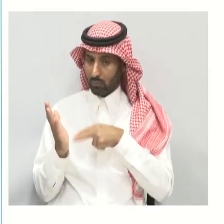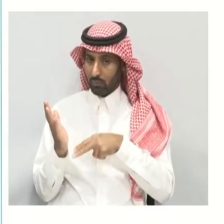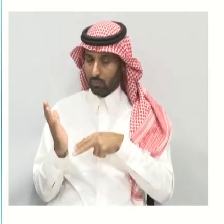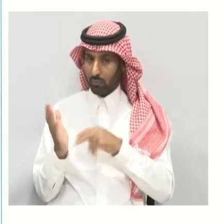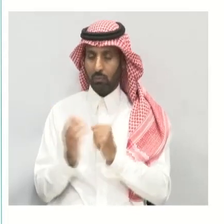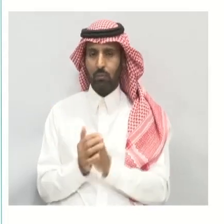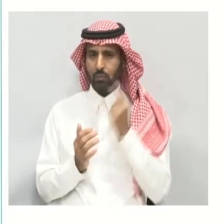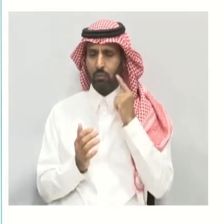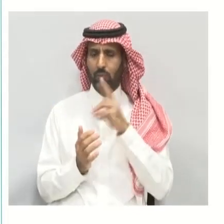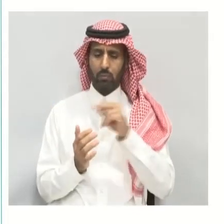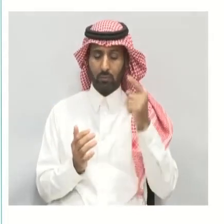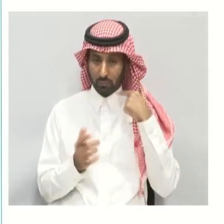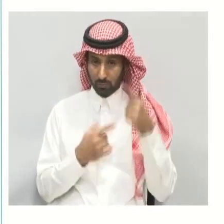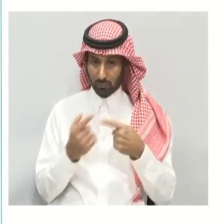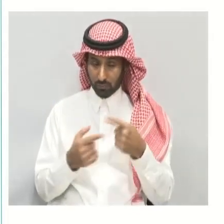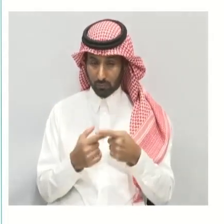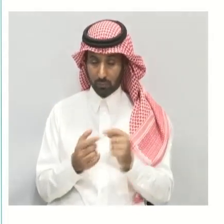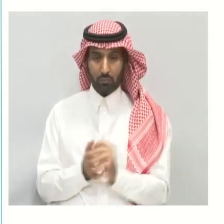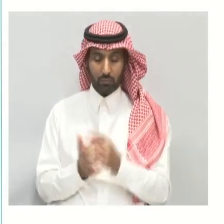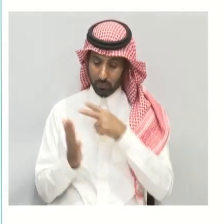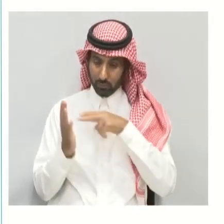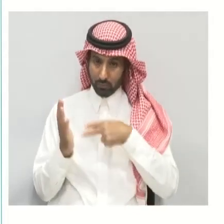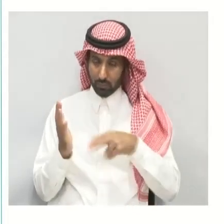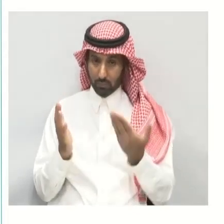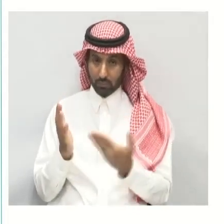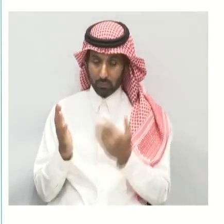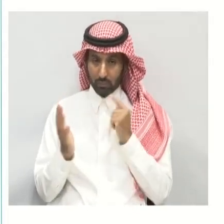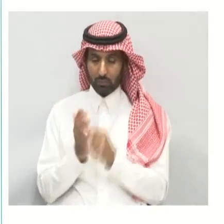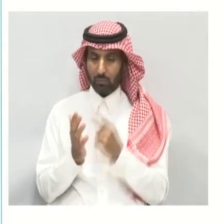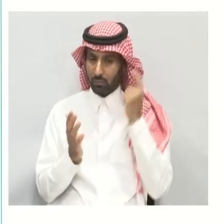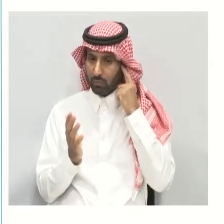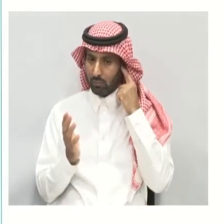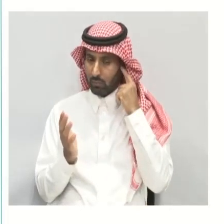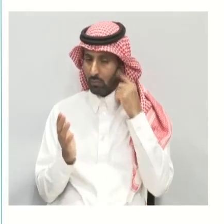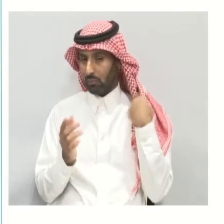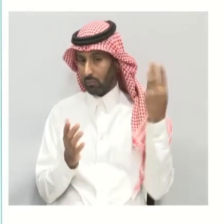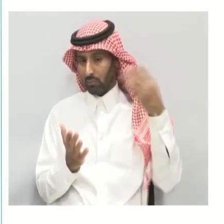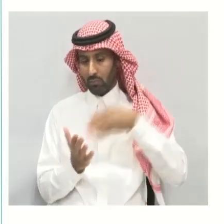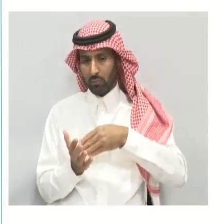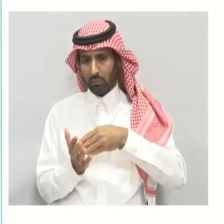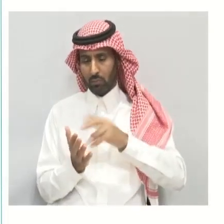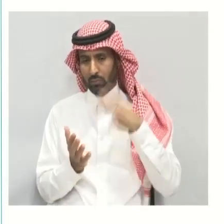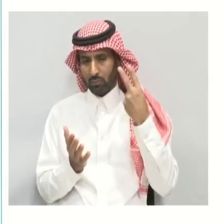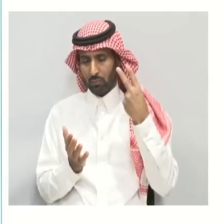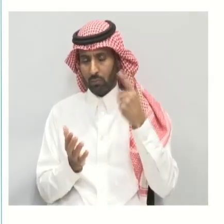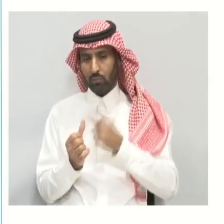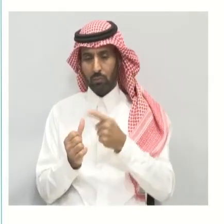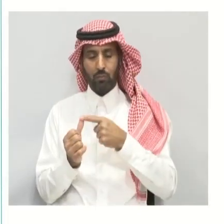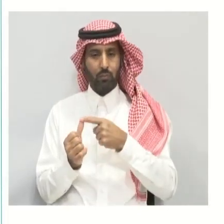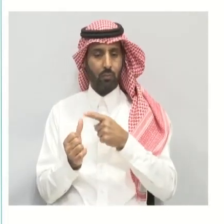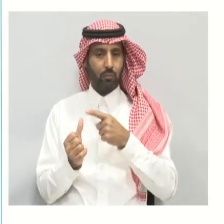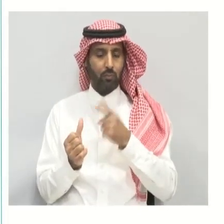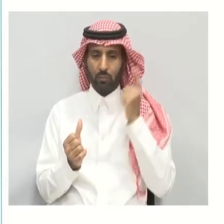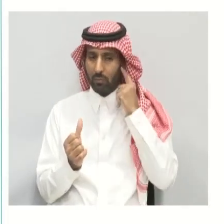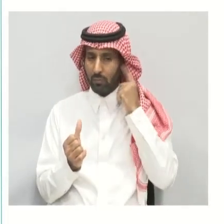reading text. And as we always do in the reading lessons, we're going to listen to it twice. The first time, we're only going